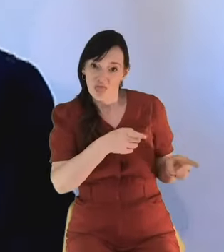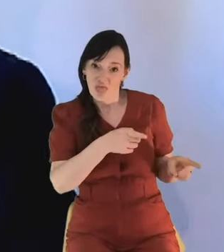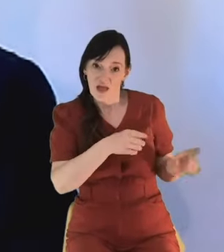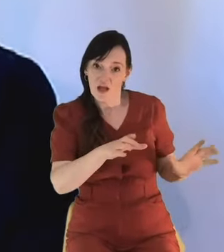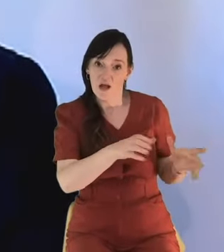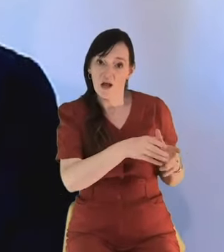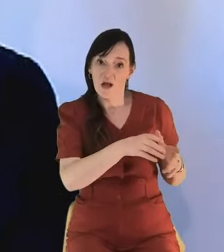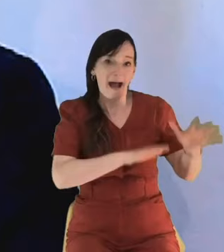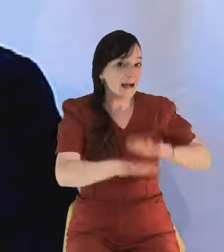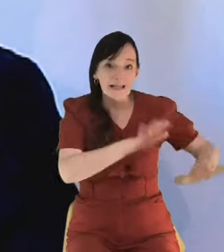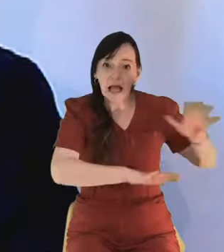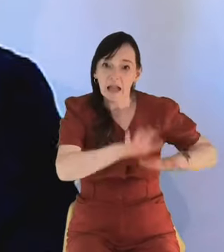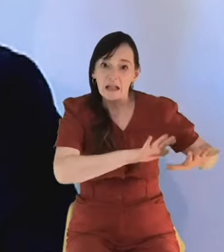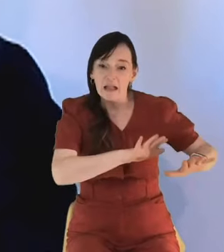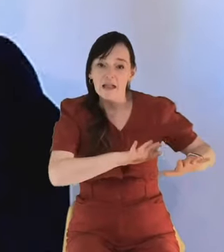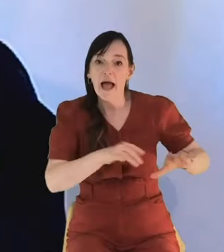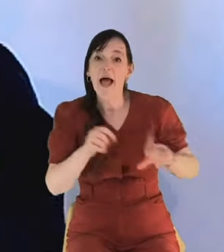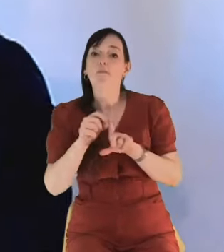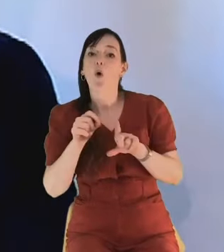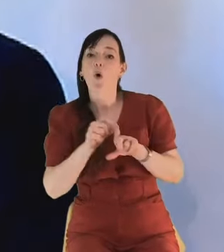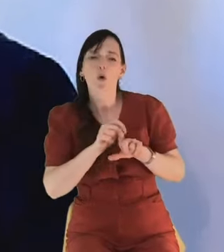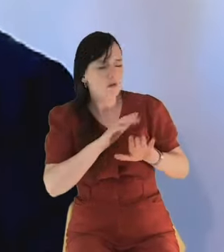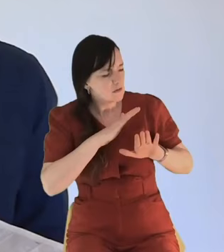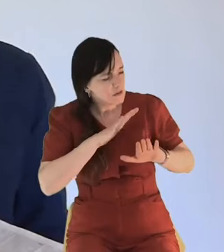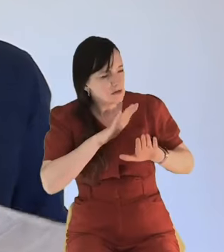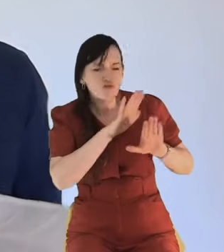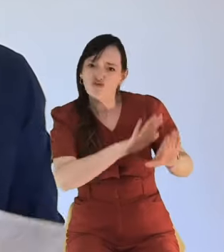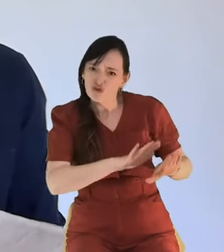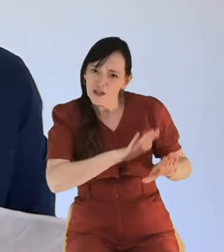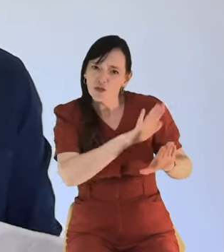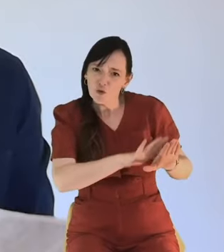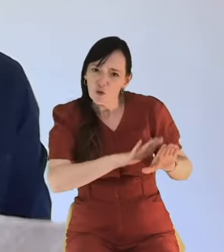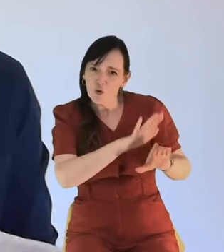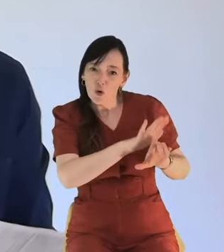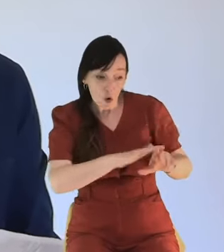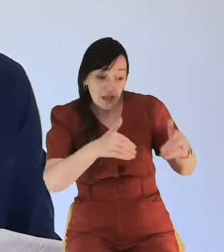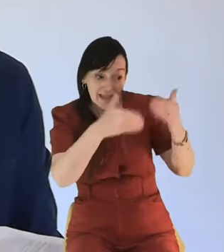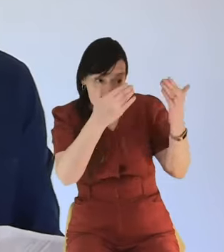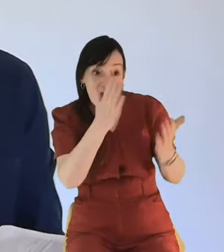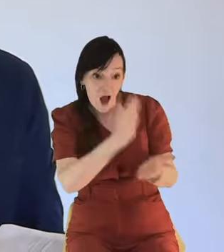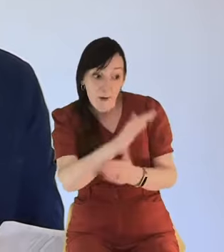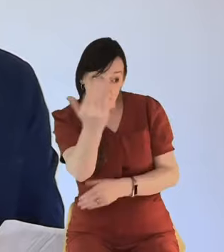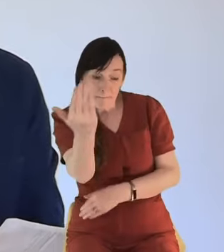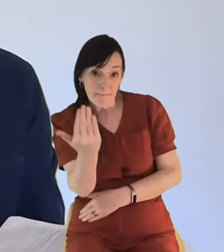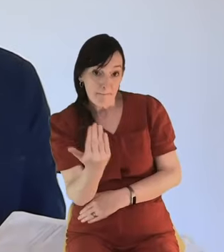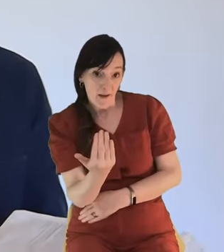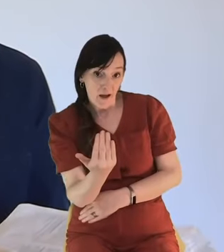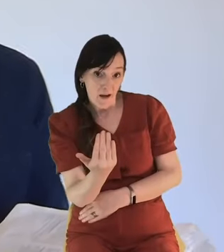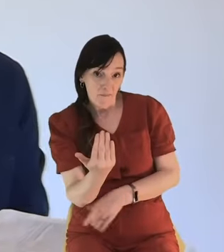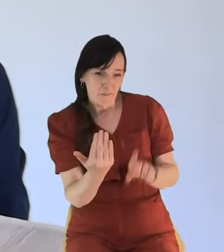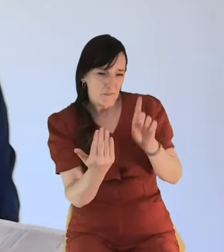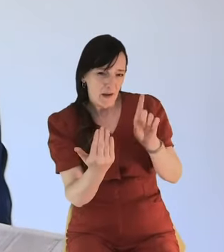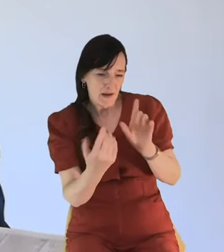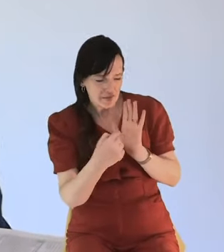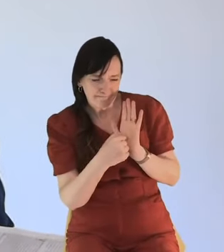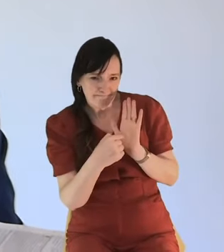unsettled. And Paul settled them. The day of the Lord is coming. But can